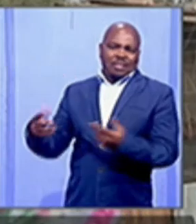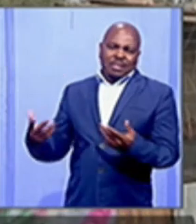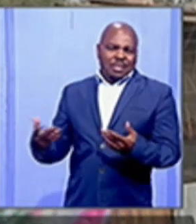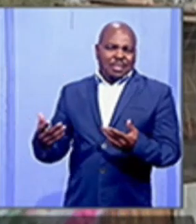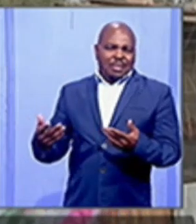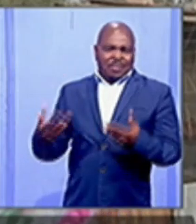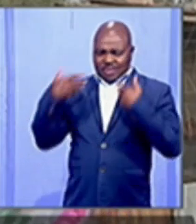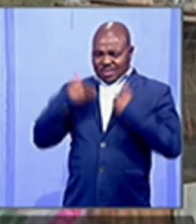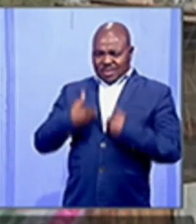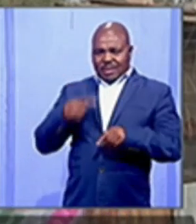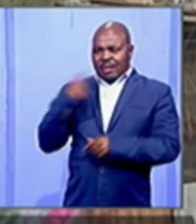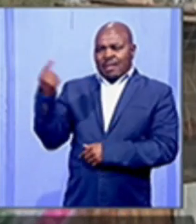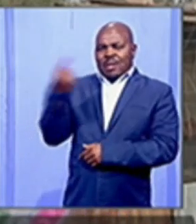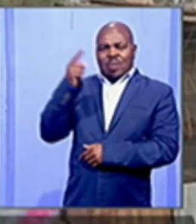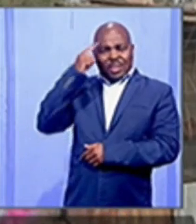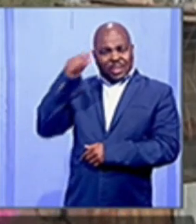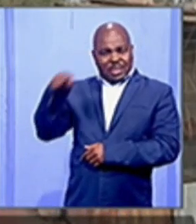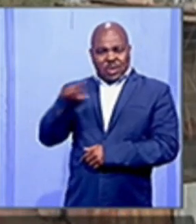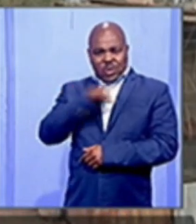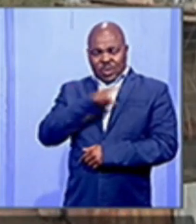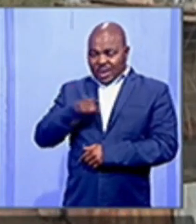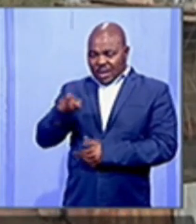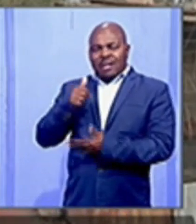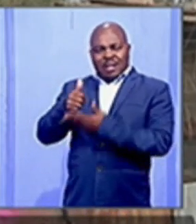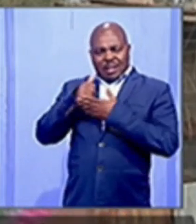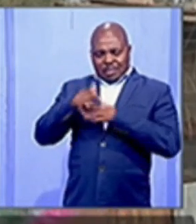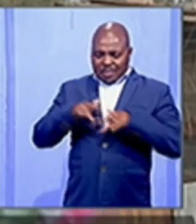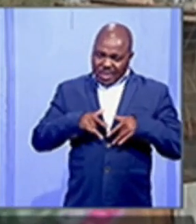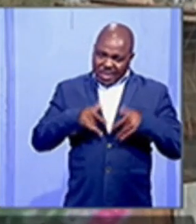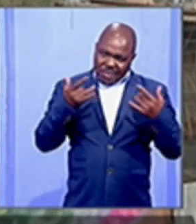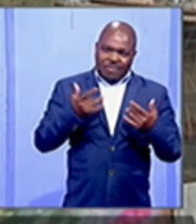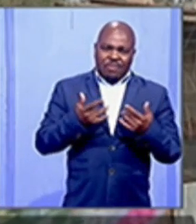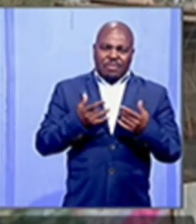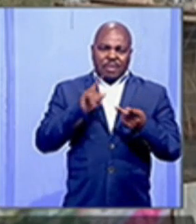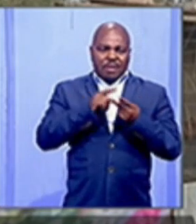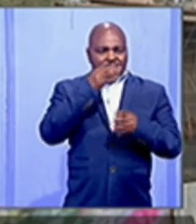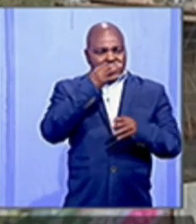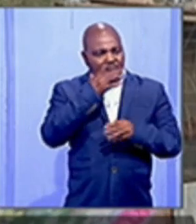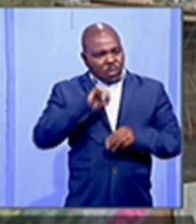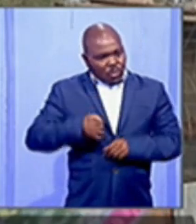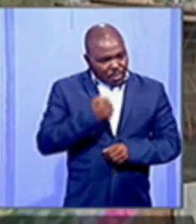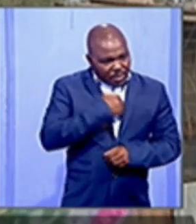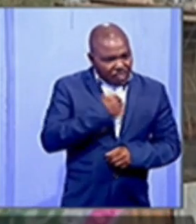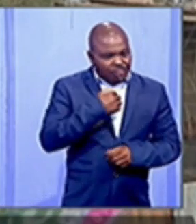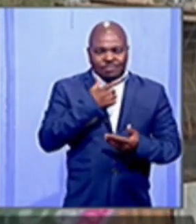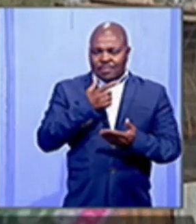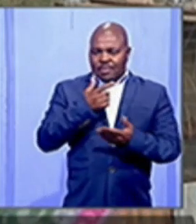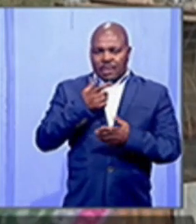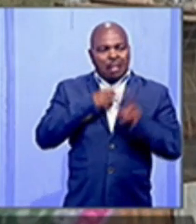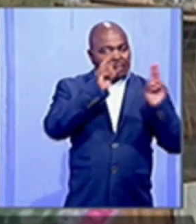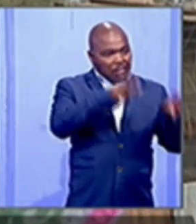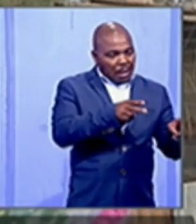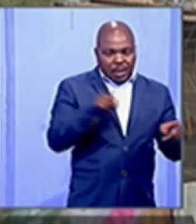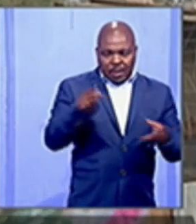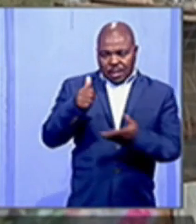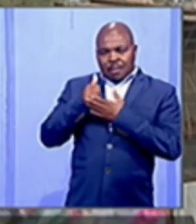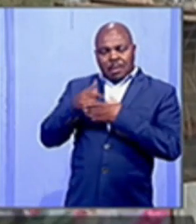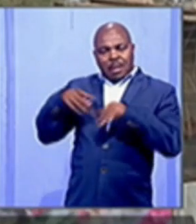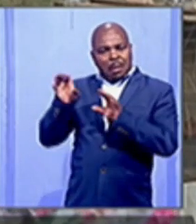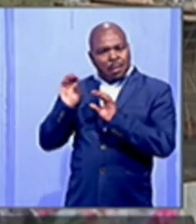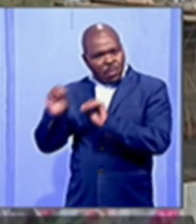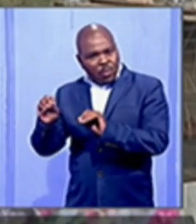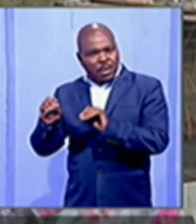le motho wa mmela o le nosi hela. Leruo le le re phedisa thata le borre ba re tlogetse leruo re kgone go phedisa bana ba tsene dikolo. Ba tshotse